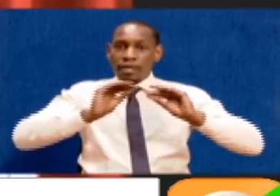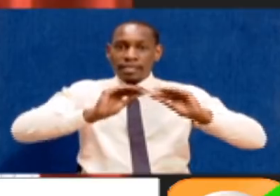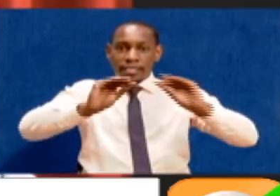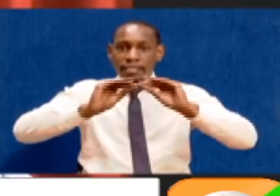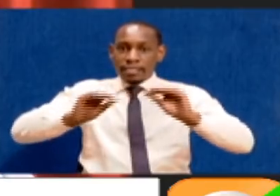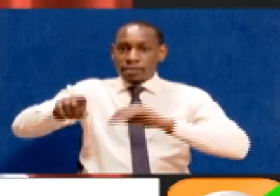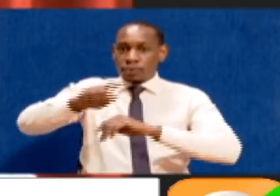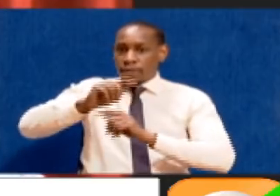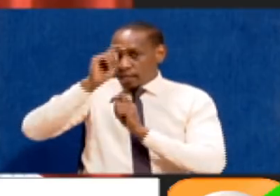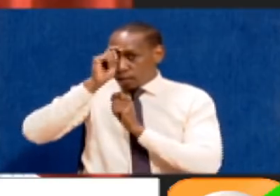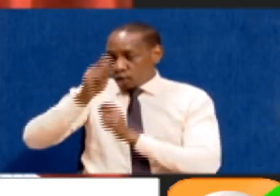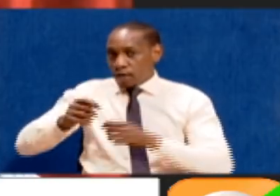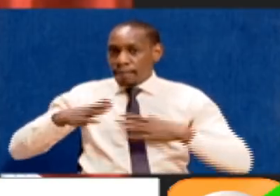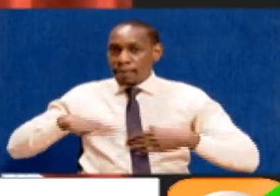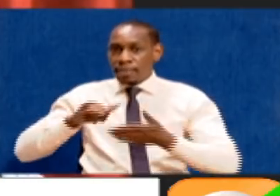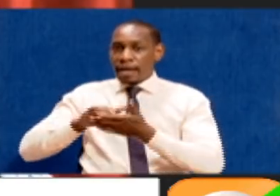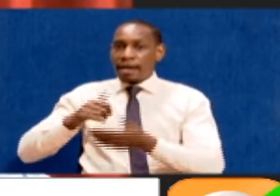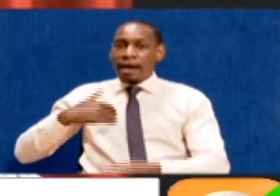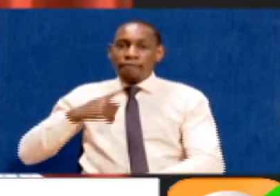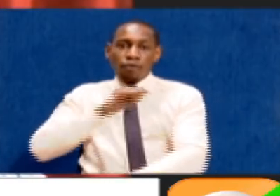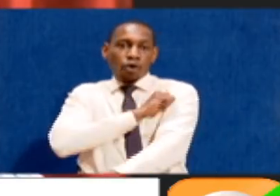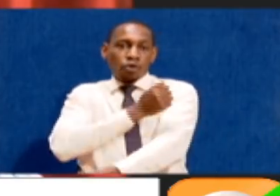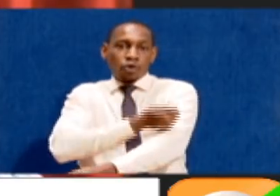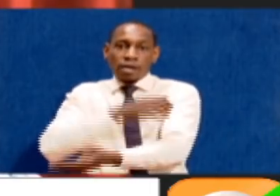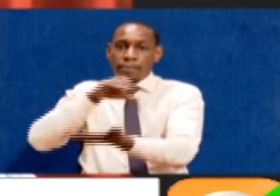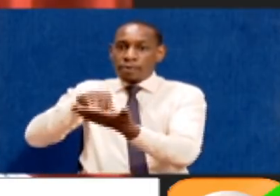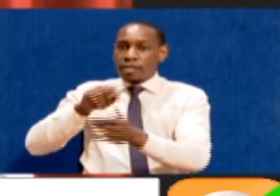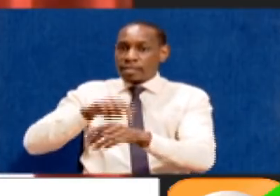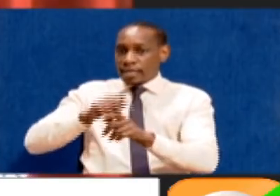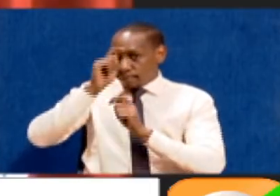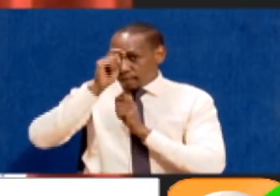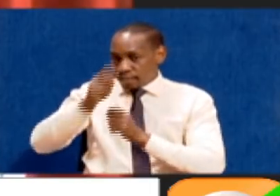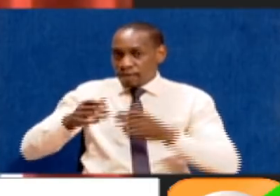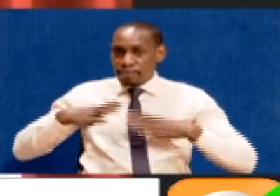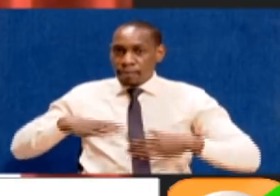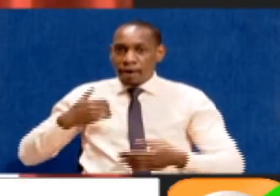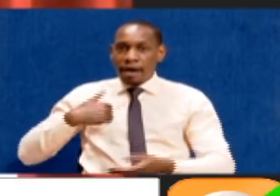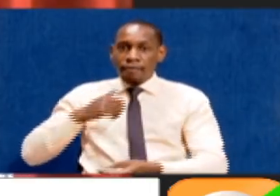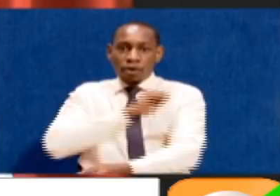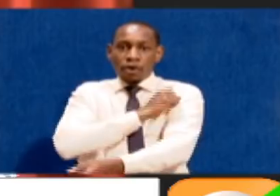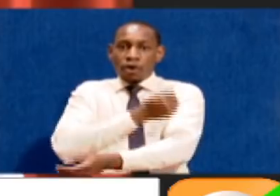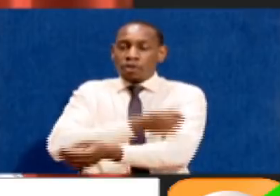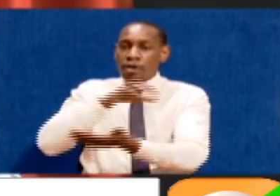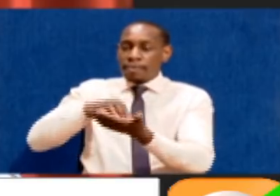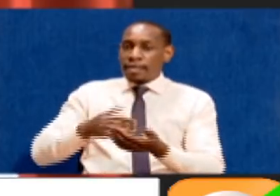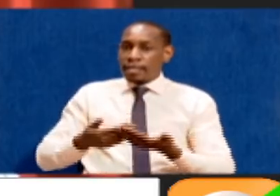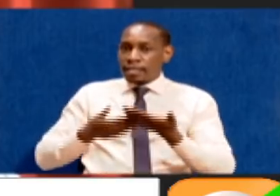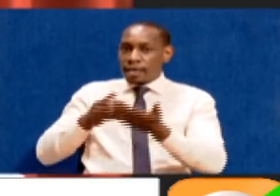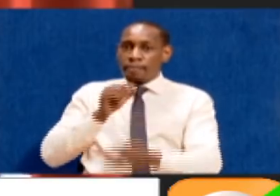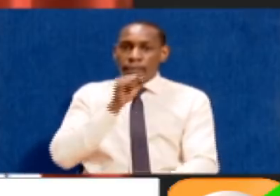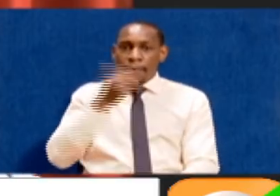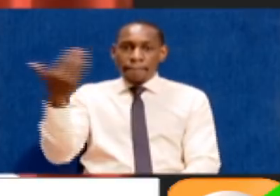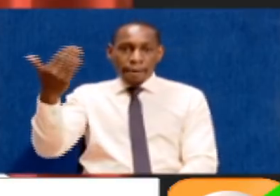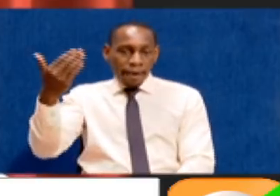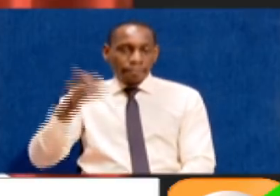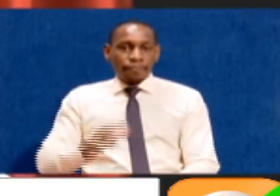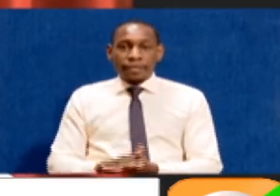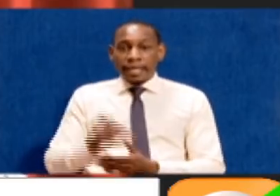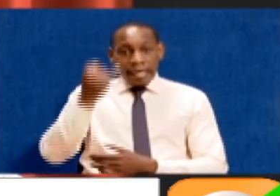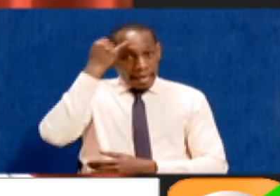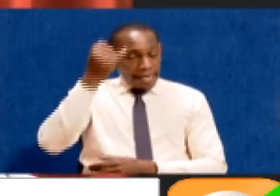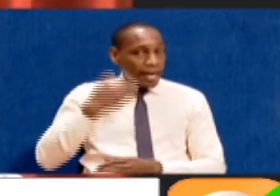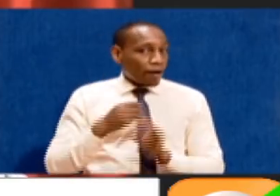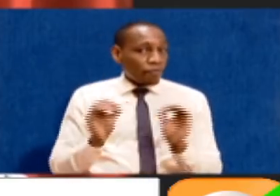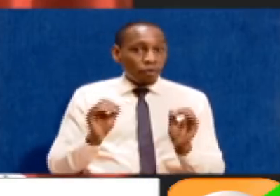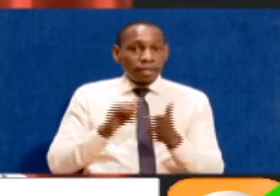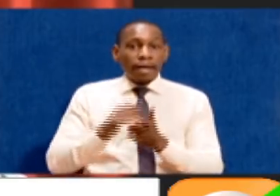to honor those who are in authority. Okay. So when you honor those who are in authority, you give them the mic. When you give somebody a mic, you have no